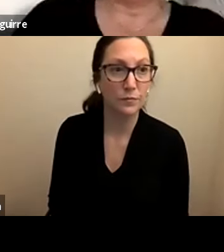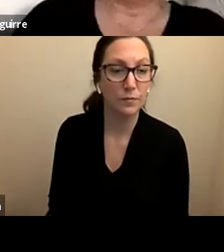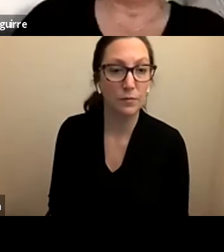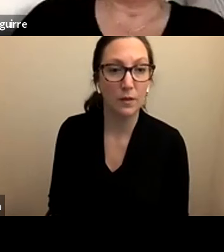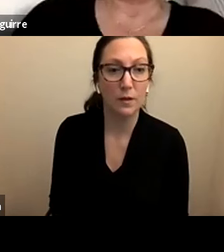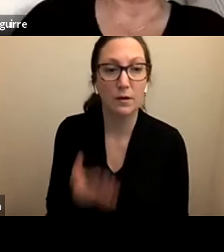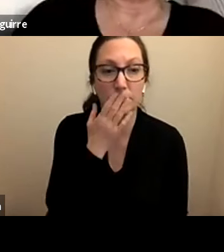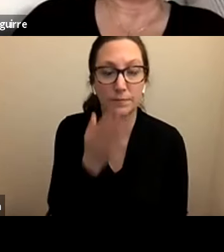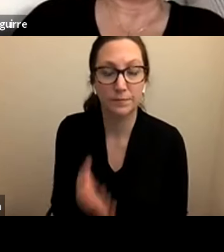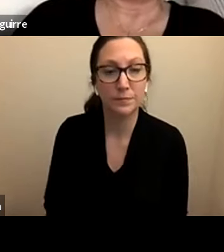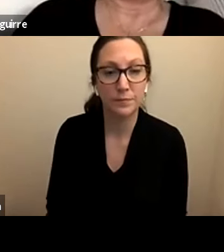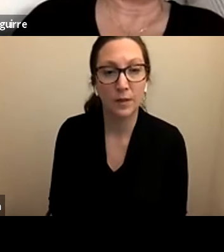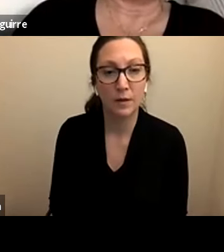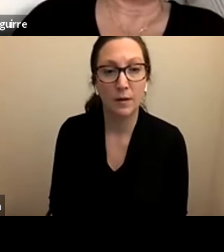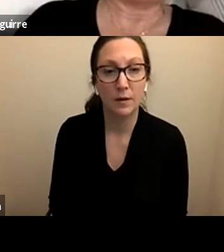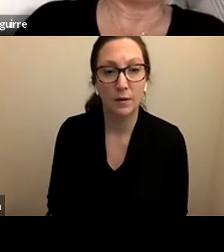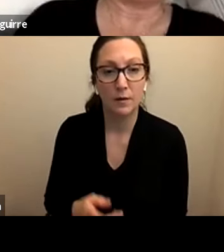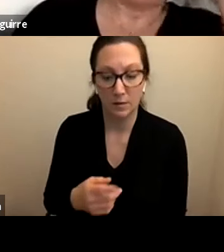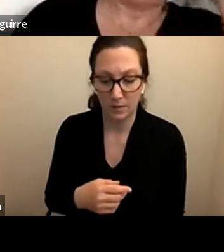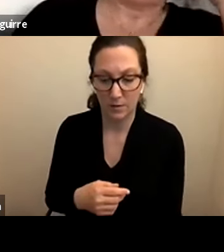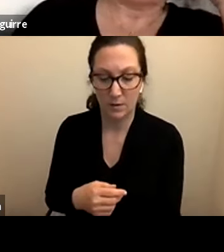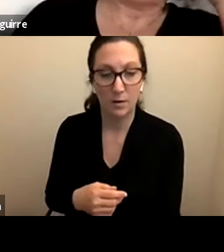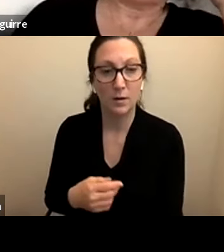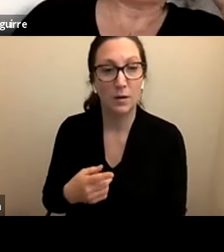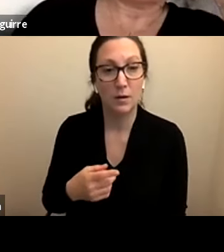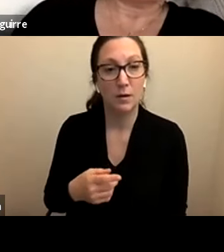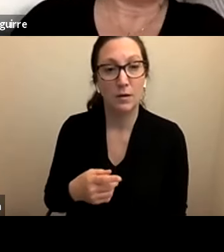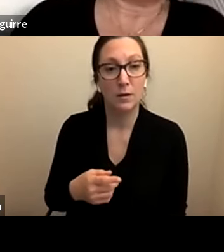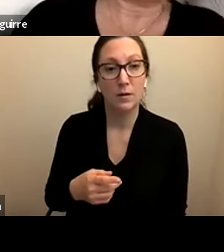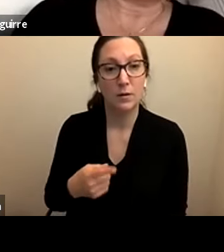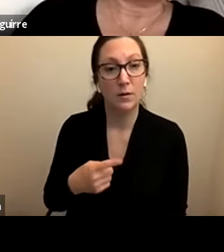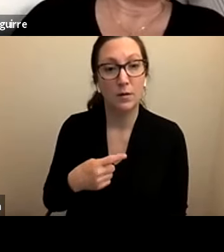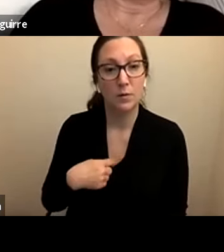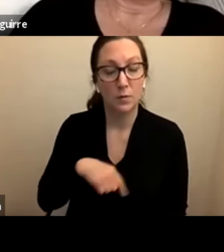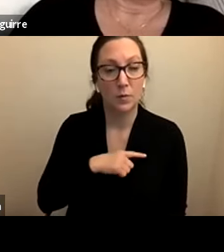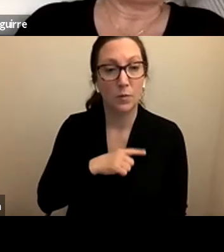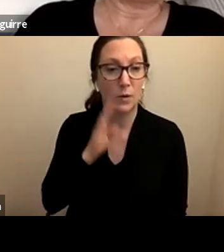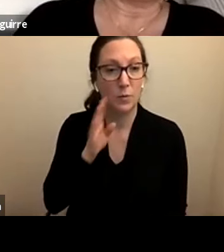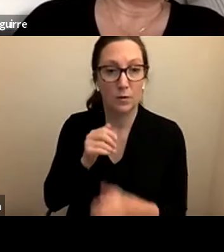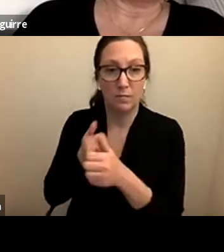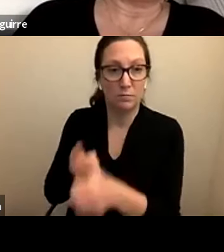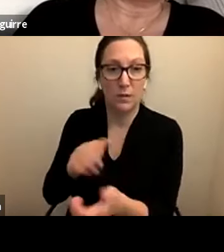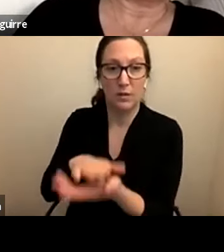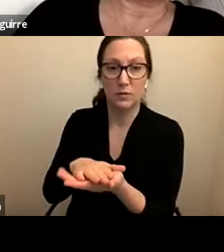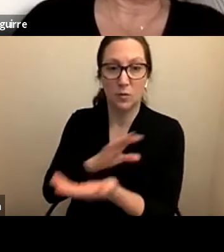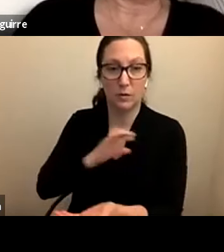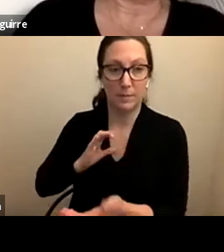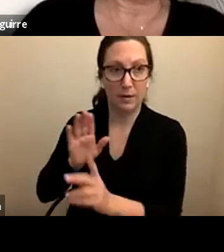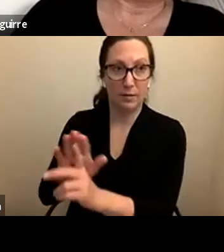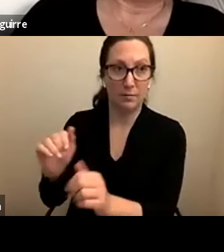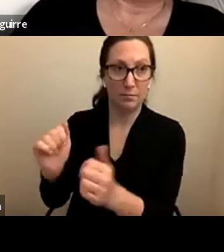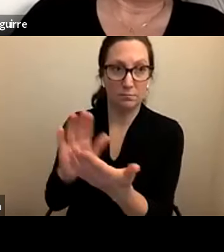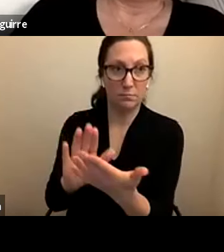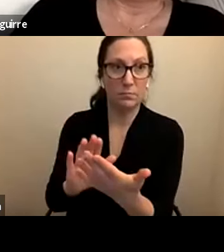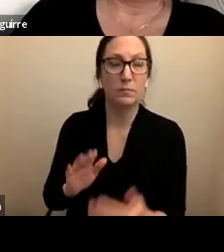Thank you, Ms. Aguirre. We'll follow whatever, as a task force of the school committee, we'll follow whatever the school committee is doing. And so we'll